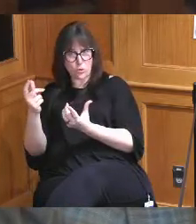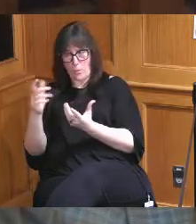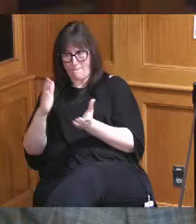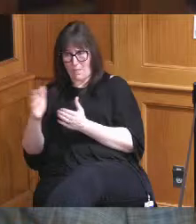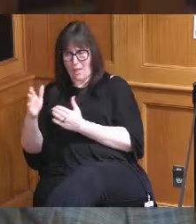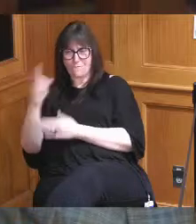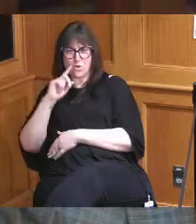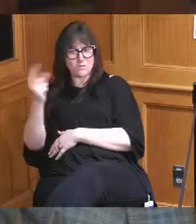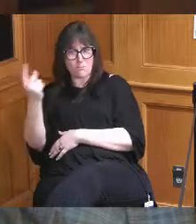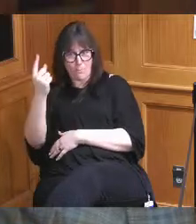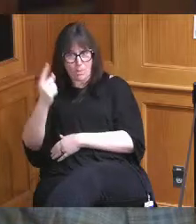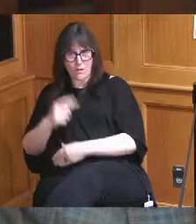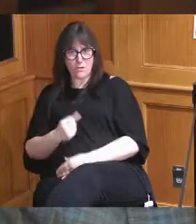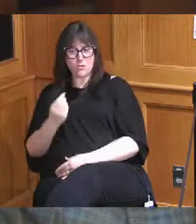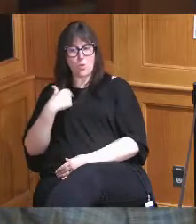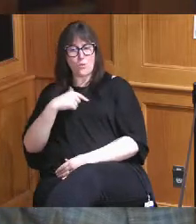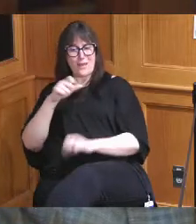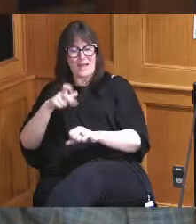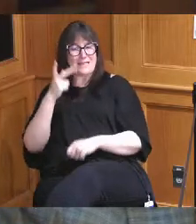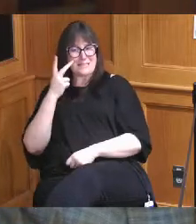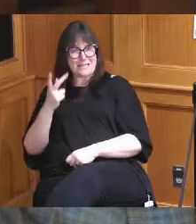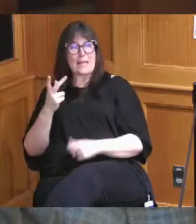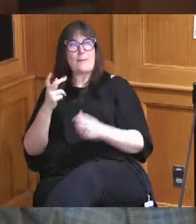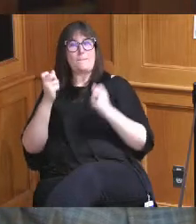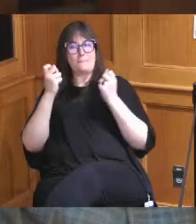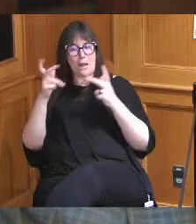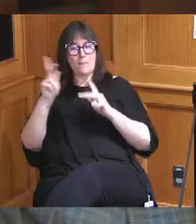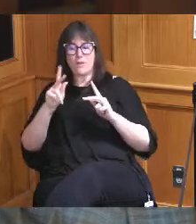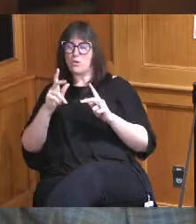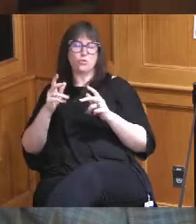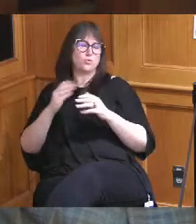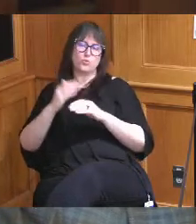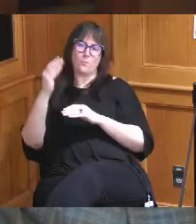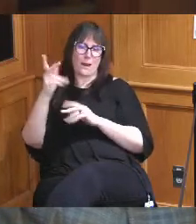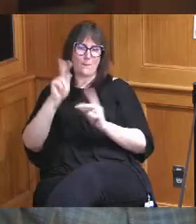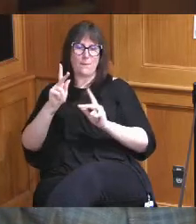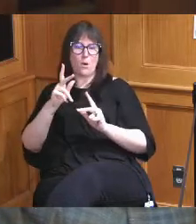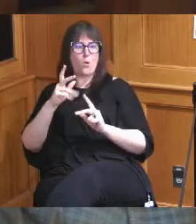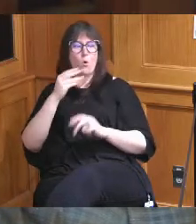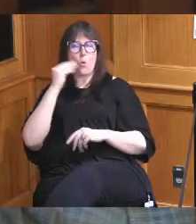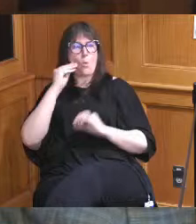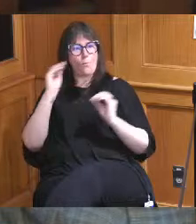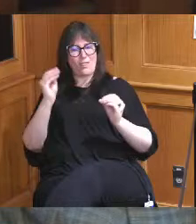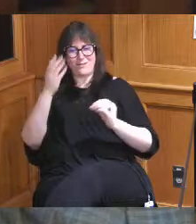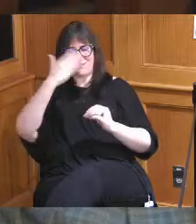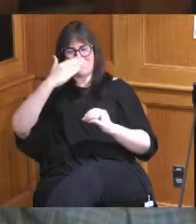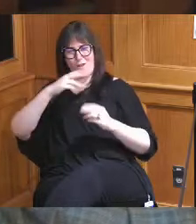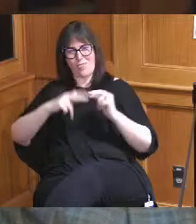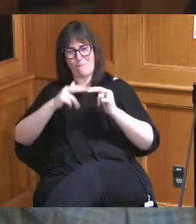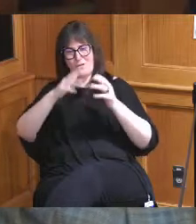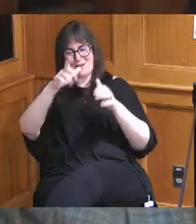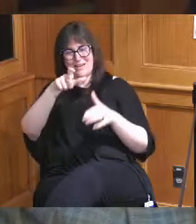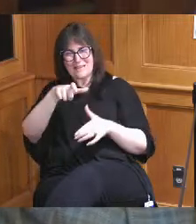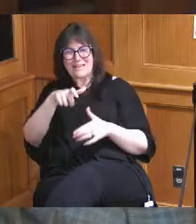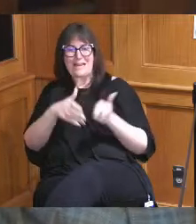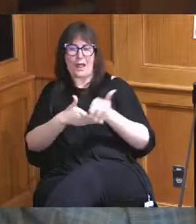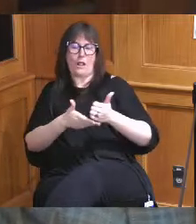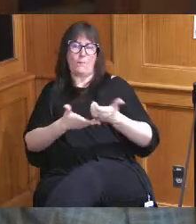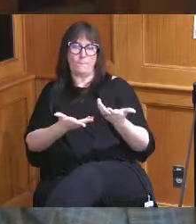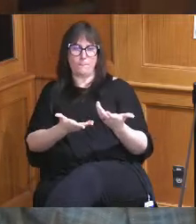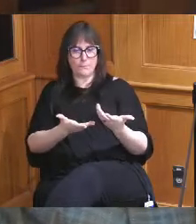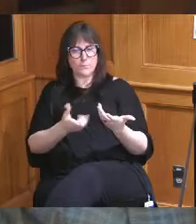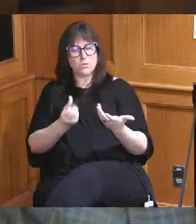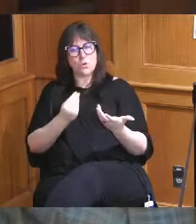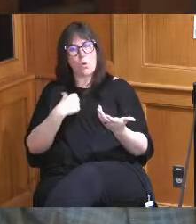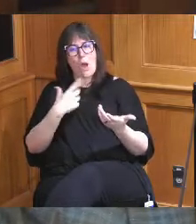plan. So we could just start seeing too many people sleeping and homeless in front of the building that need help. So